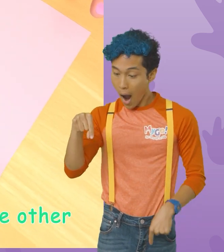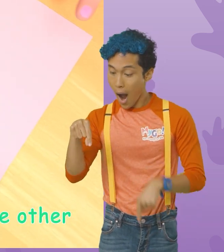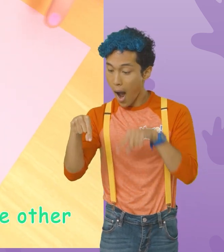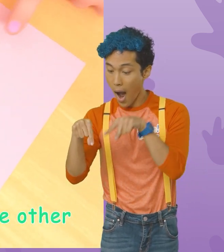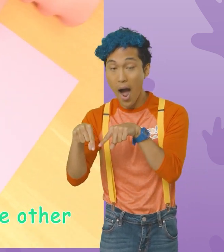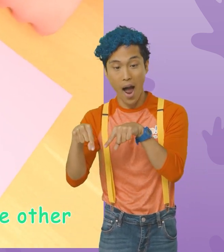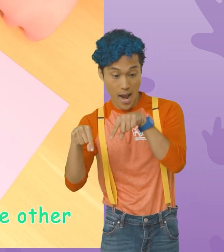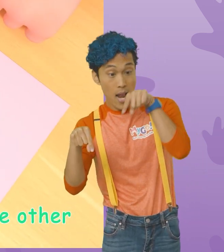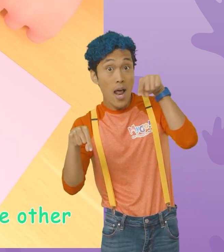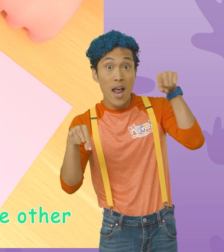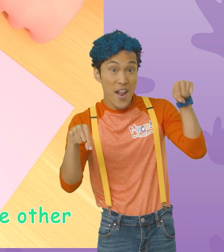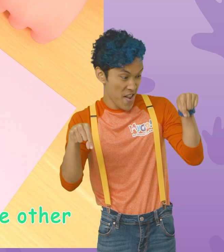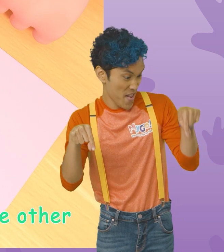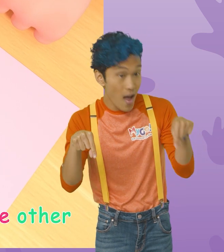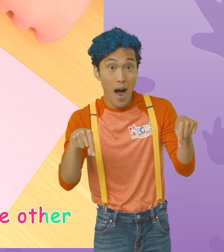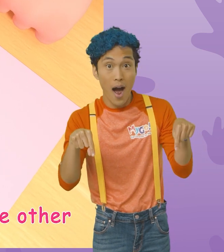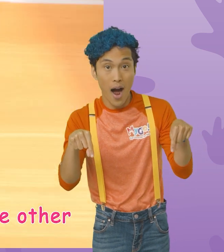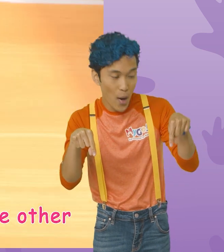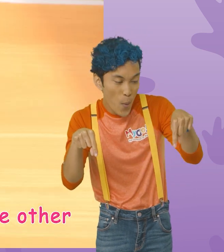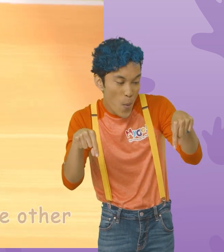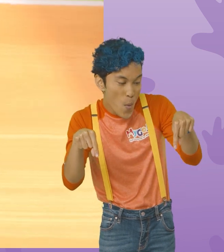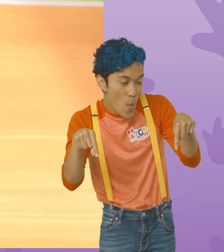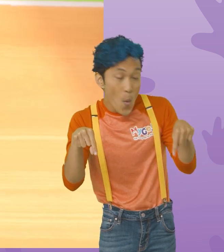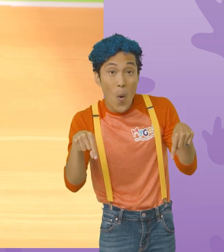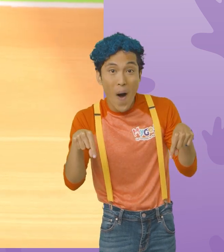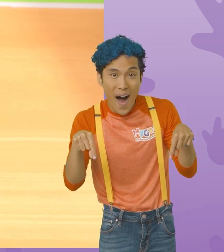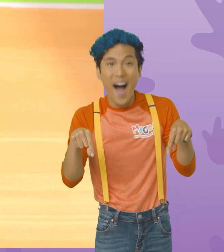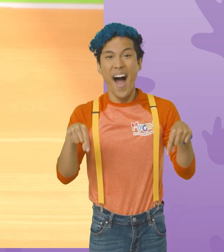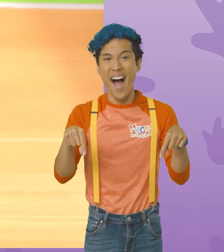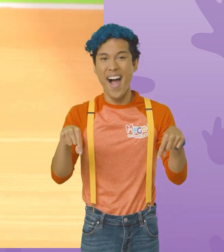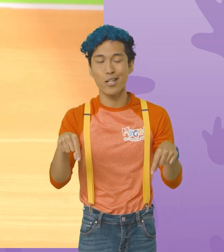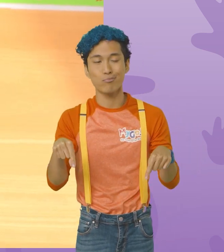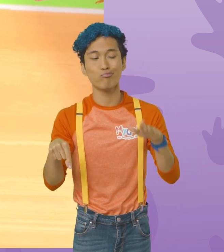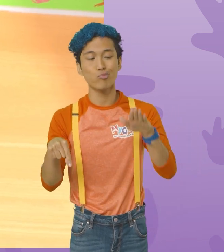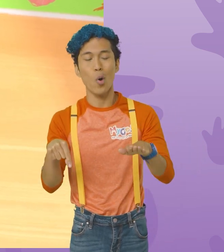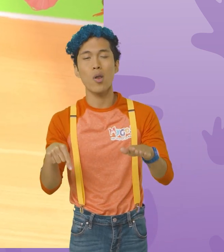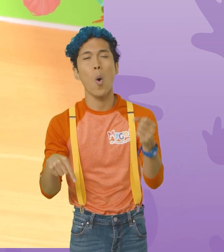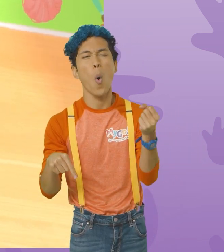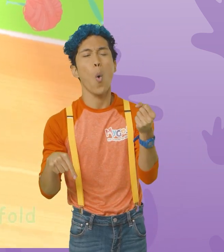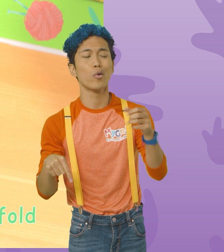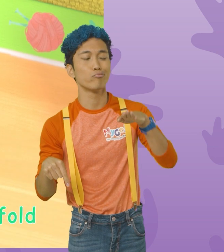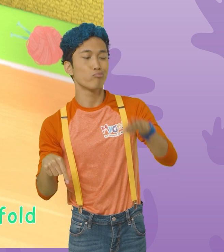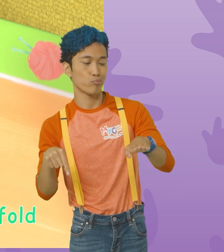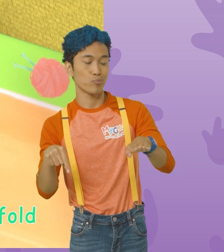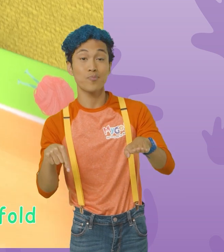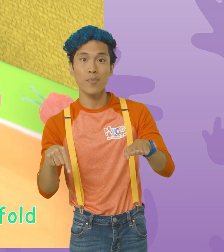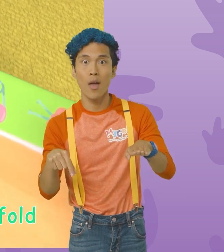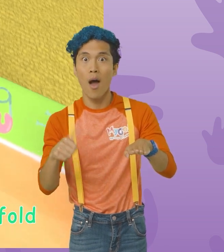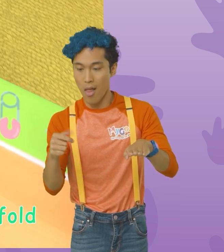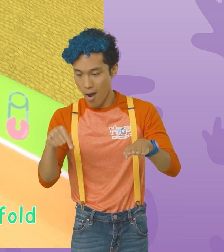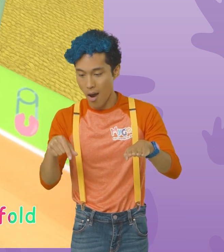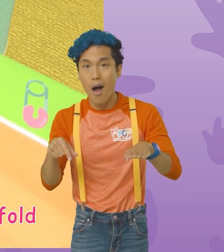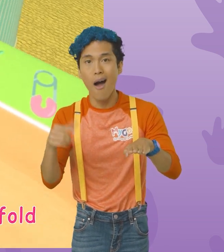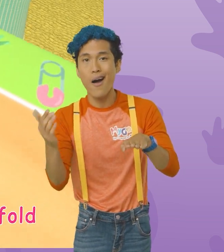one short side, match it with the other. With one hand, hold the top, and with the